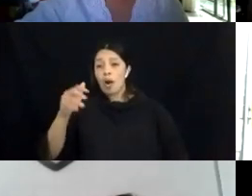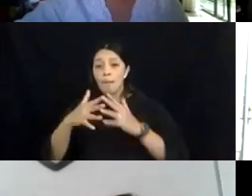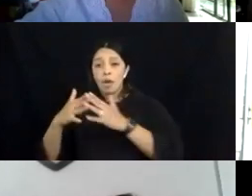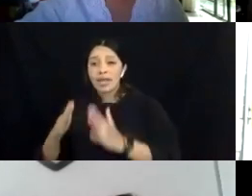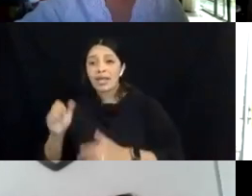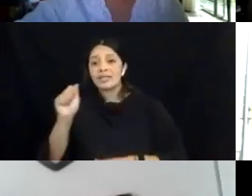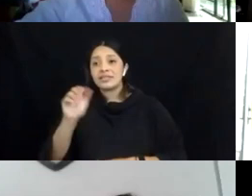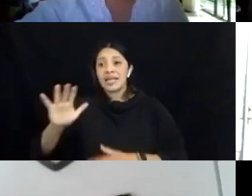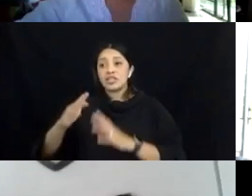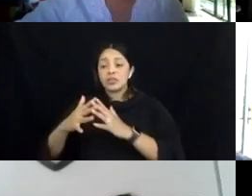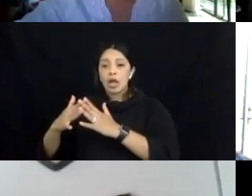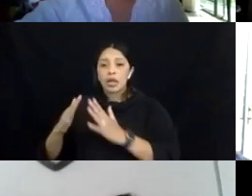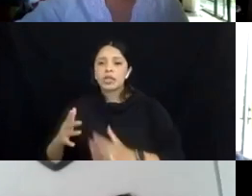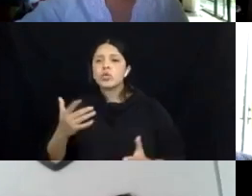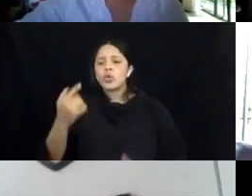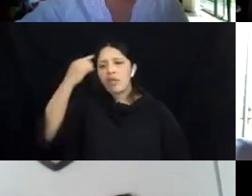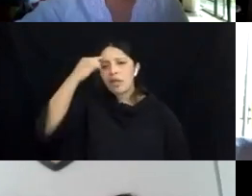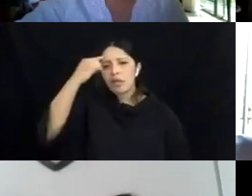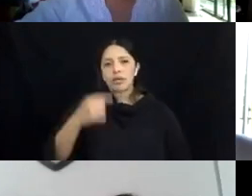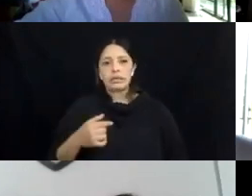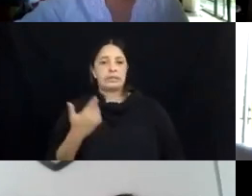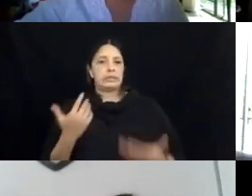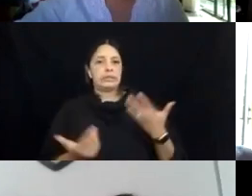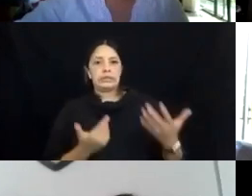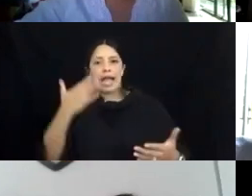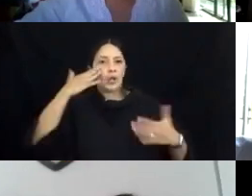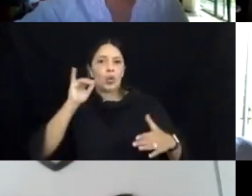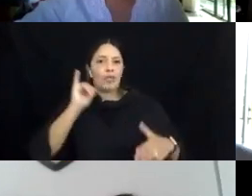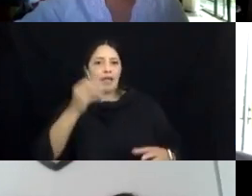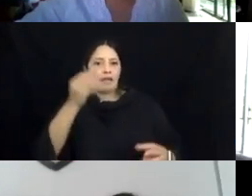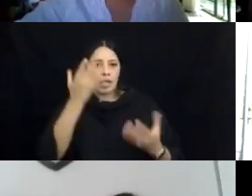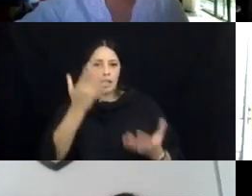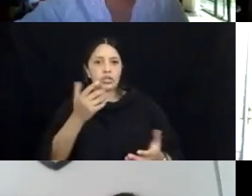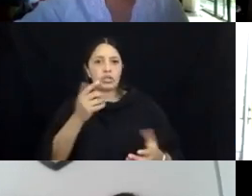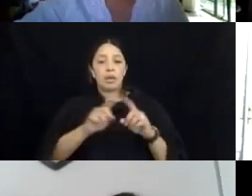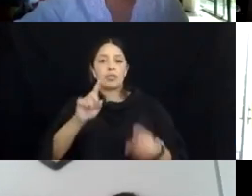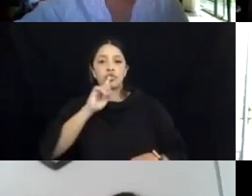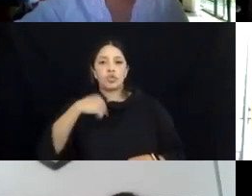County to give you that information, but I'm sure we can find it.